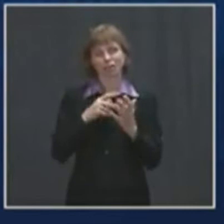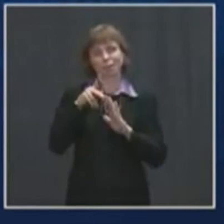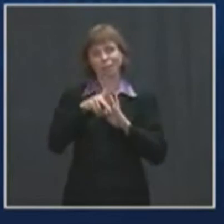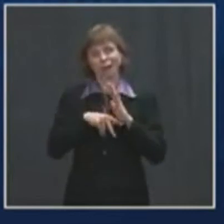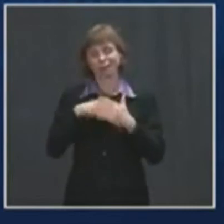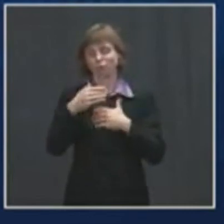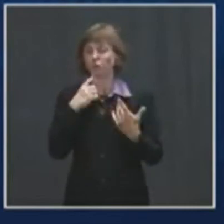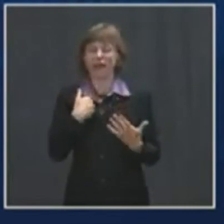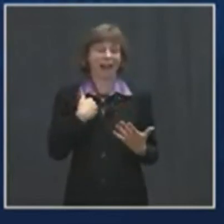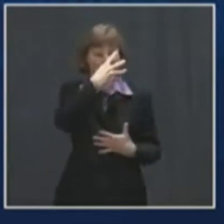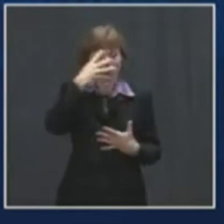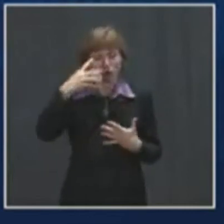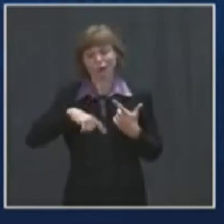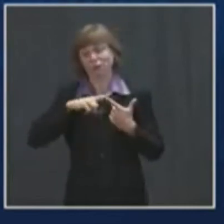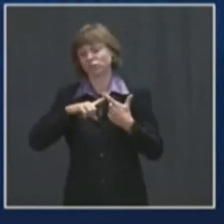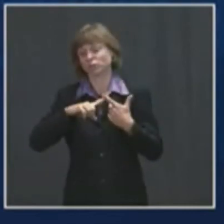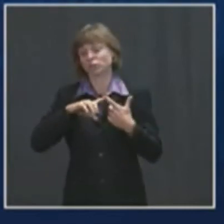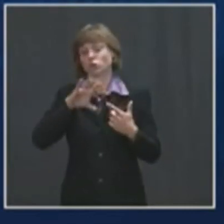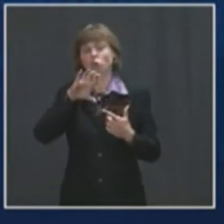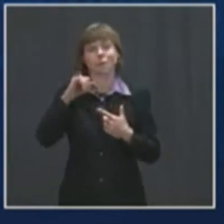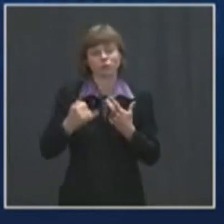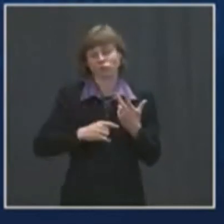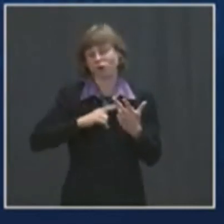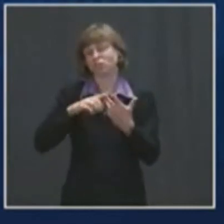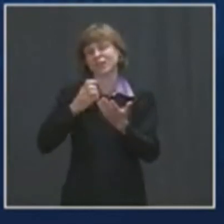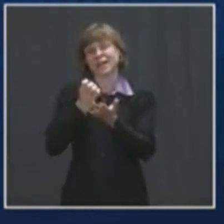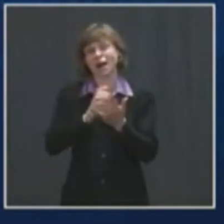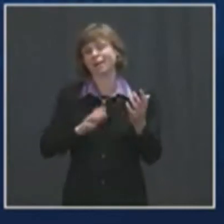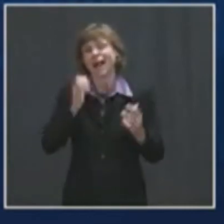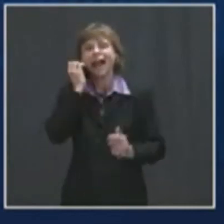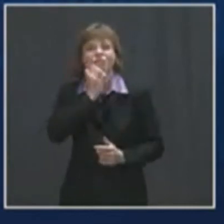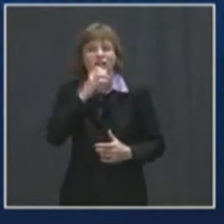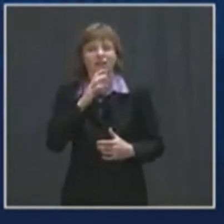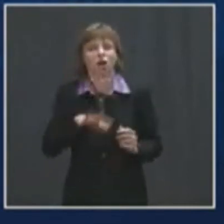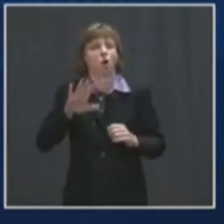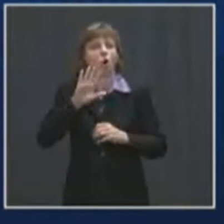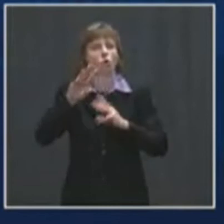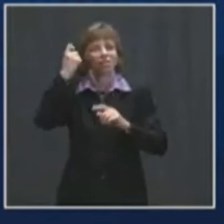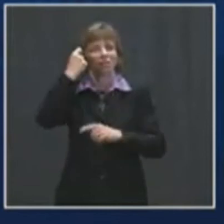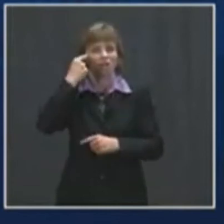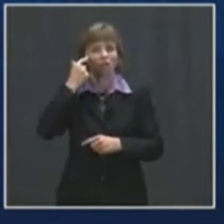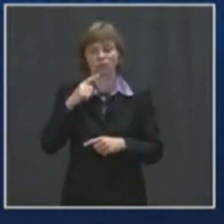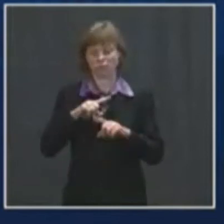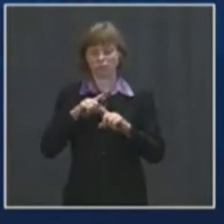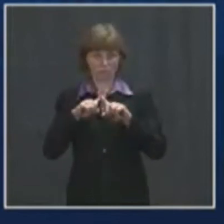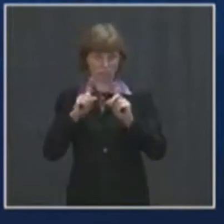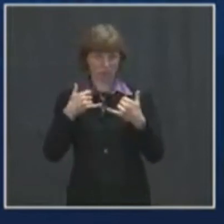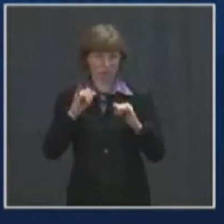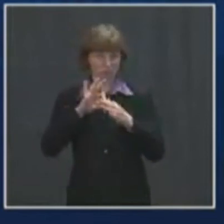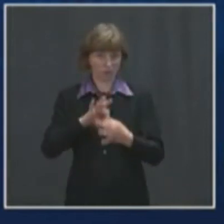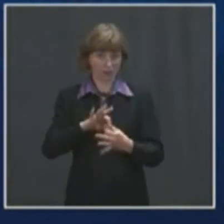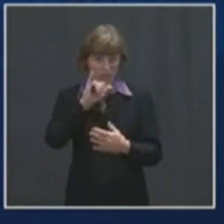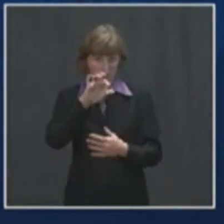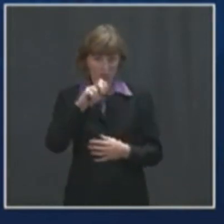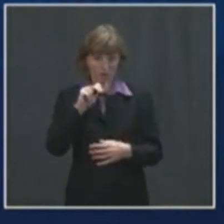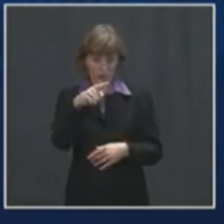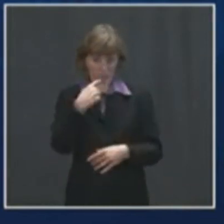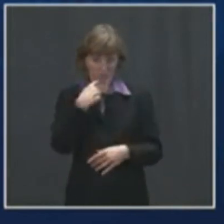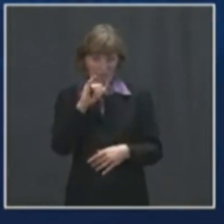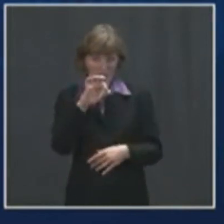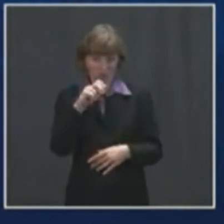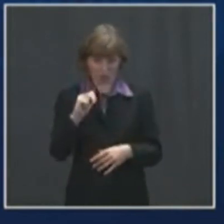justice, the economy every single day across government. But on the topic of Iran, understood, given that you say Iran will be raised in